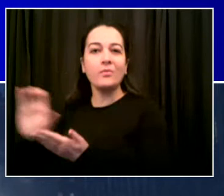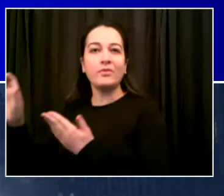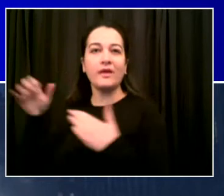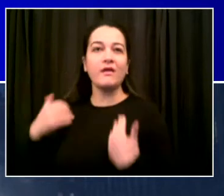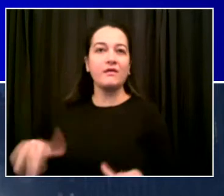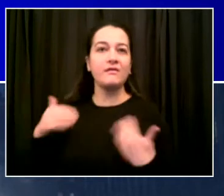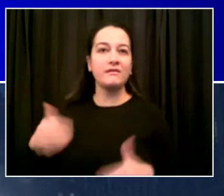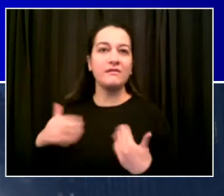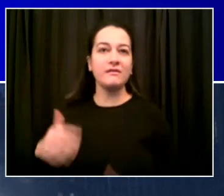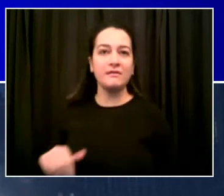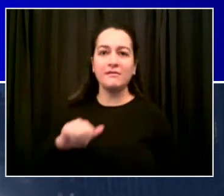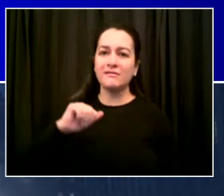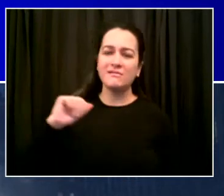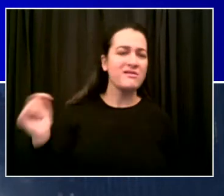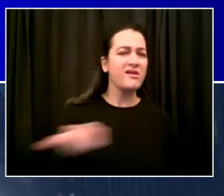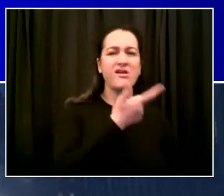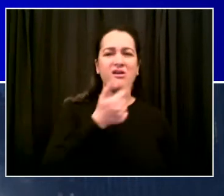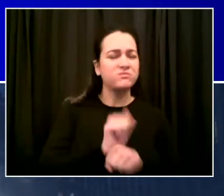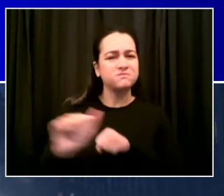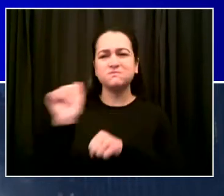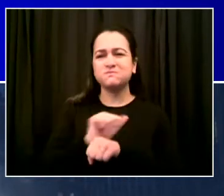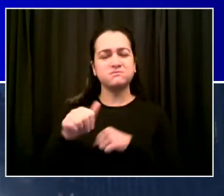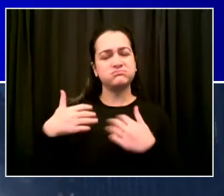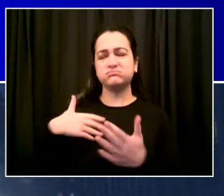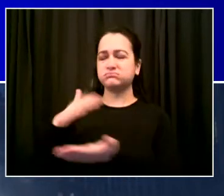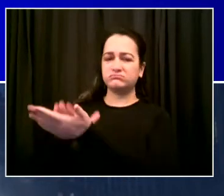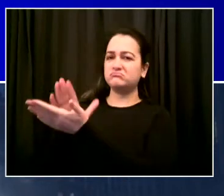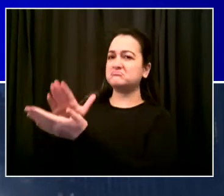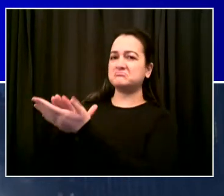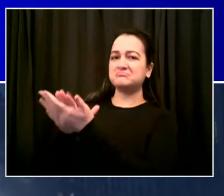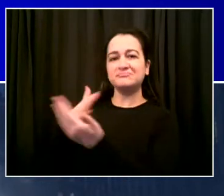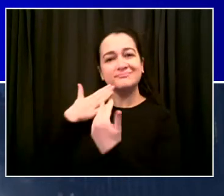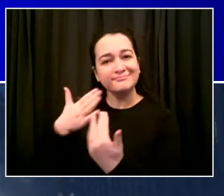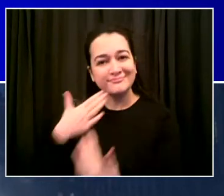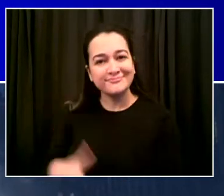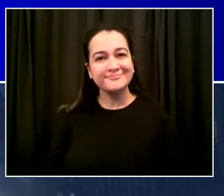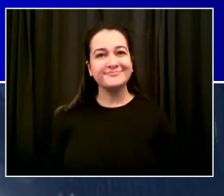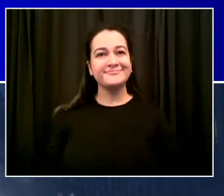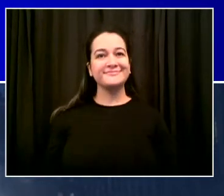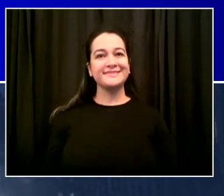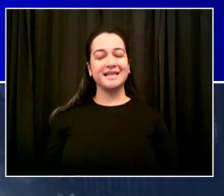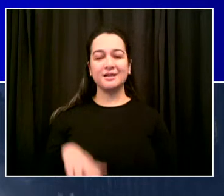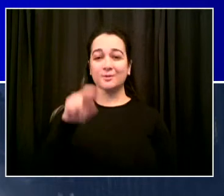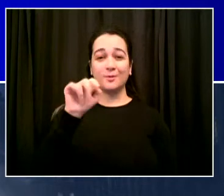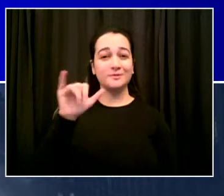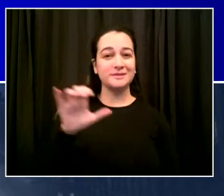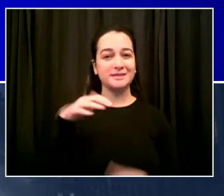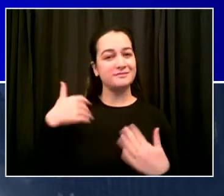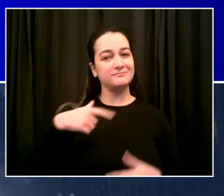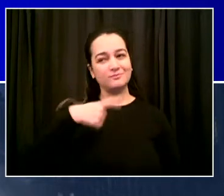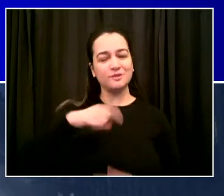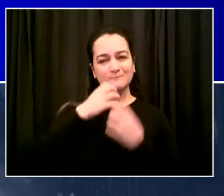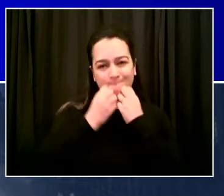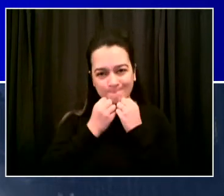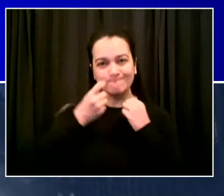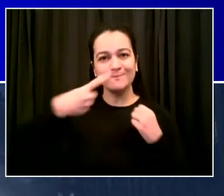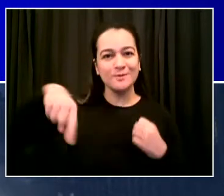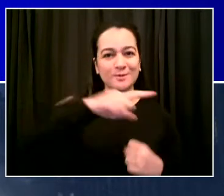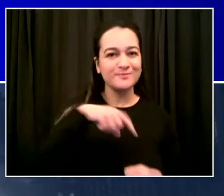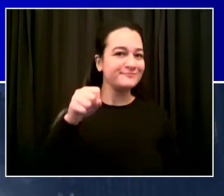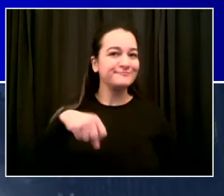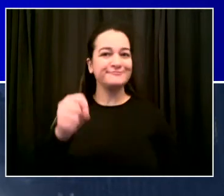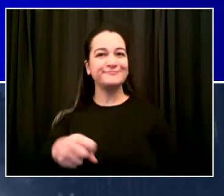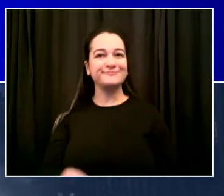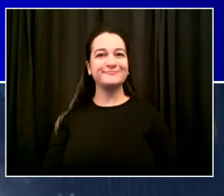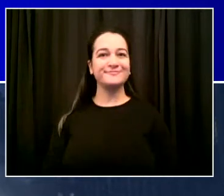New York City who heeded the call, stayed off the streets, helped our incredible sanitation workers to